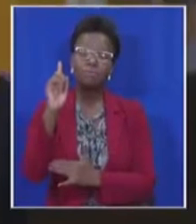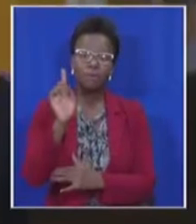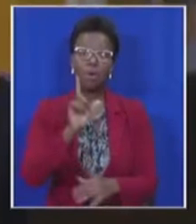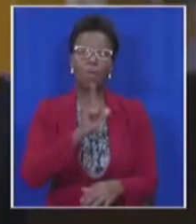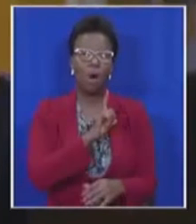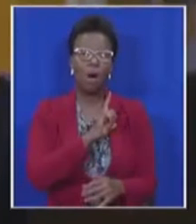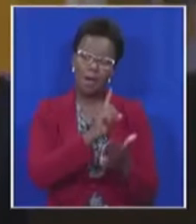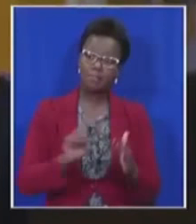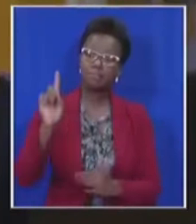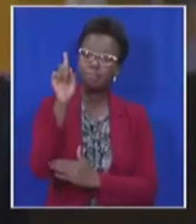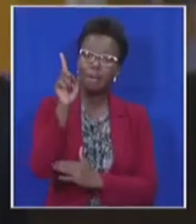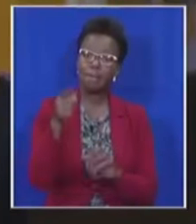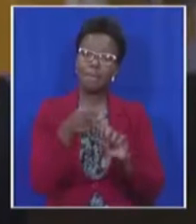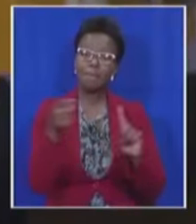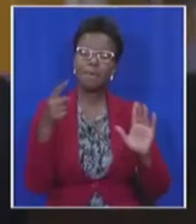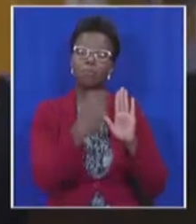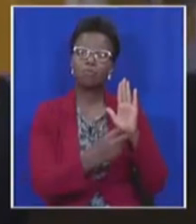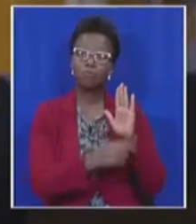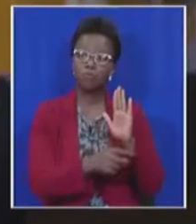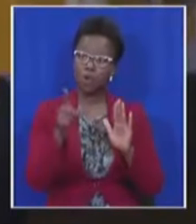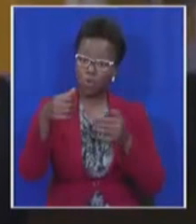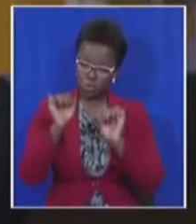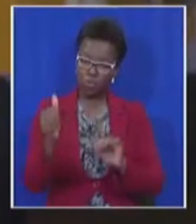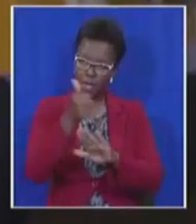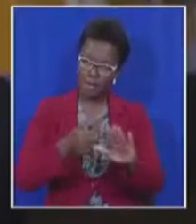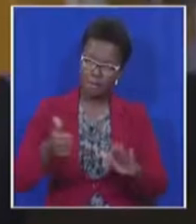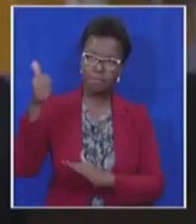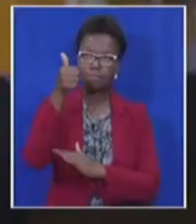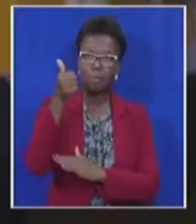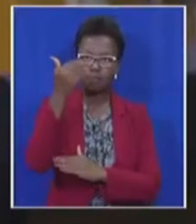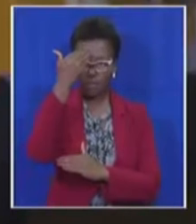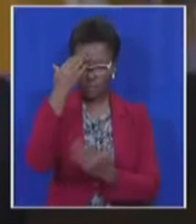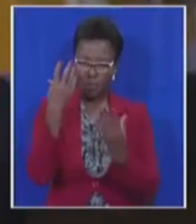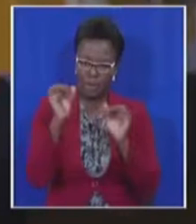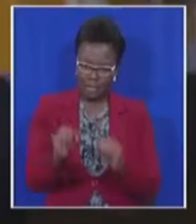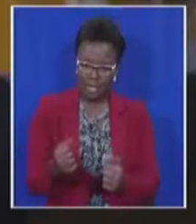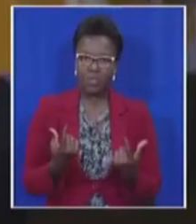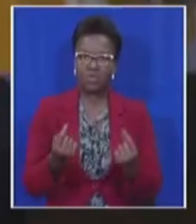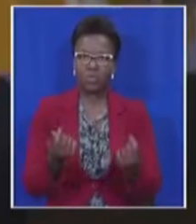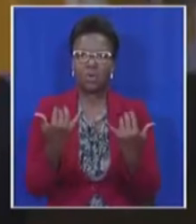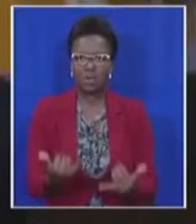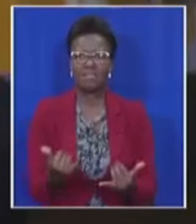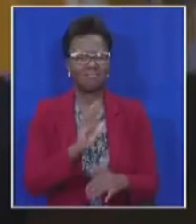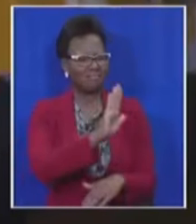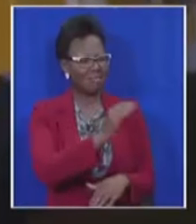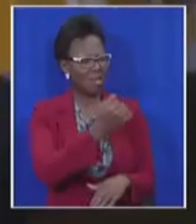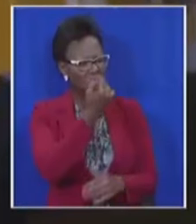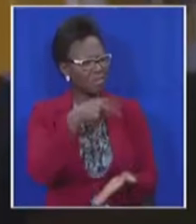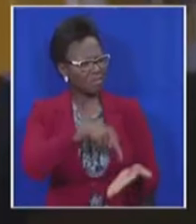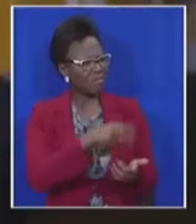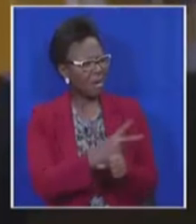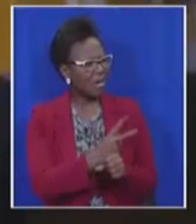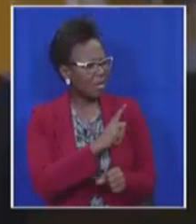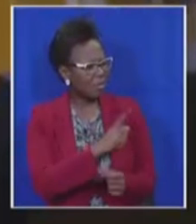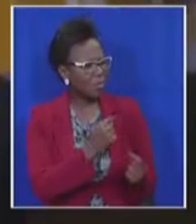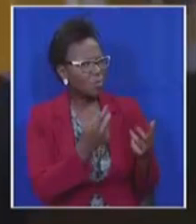Chairperson, is that you have the authority Deputy vested Speaker? In you, and again, which rule is the Deputy Minister standing on? You are doing on? It again, okay?